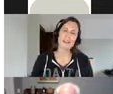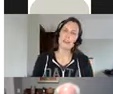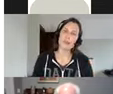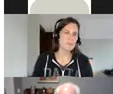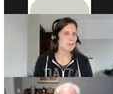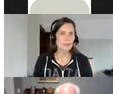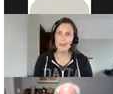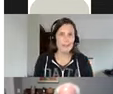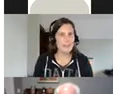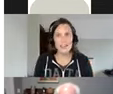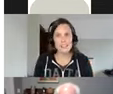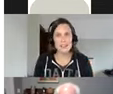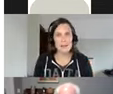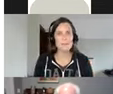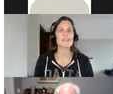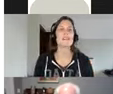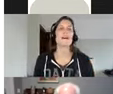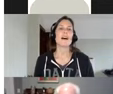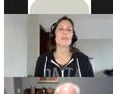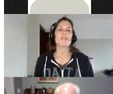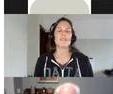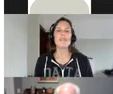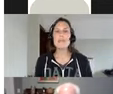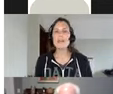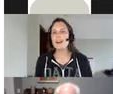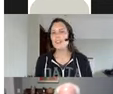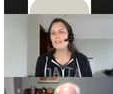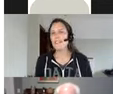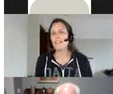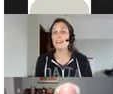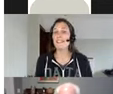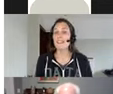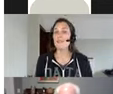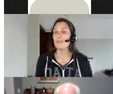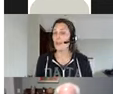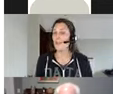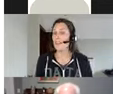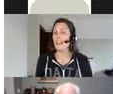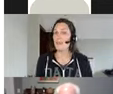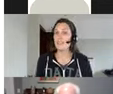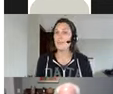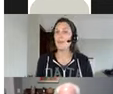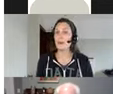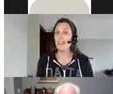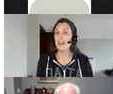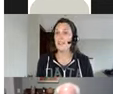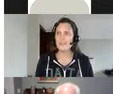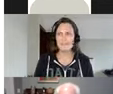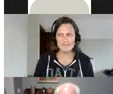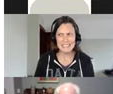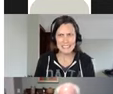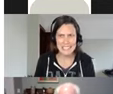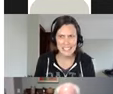and I will tell you, most people do not read the legends on maps. If anybody caught the fact that the highest values are greater than 1,000 per